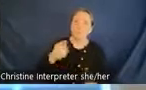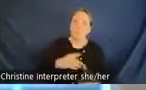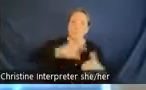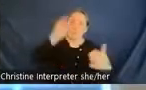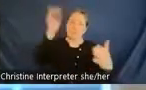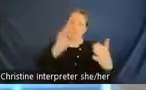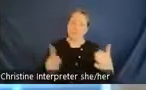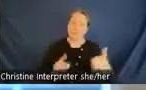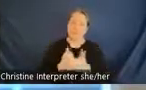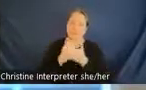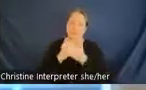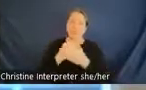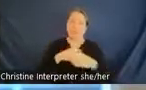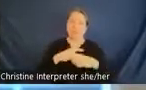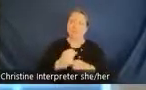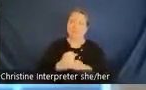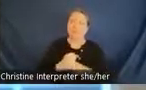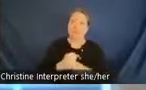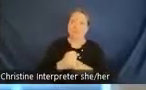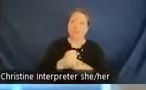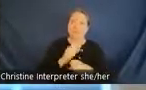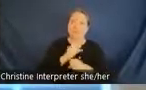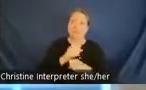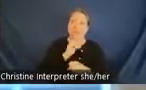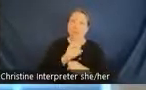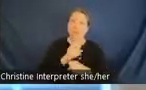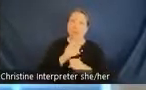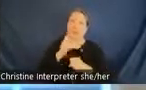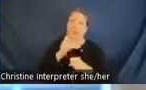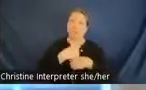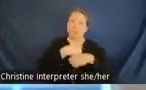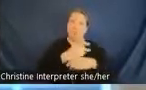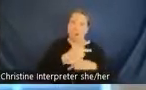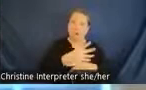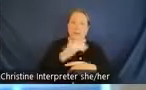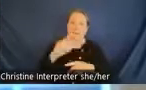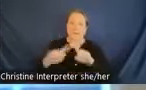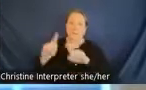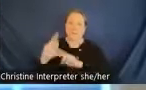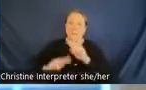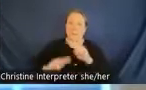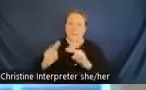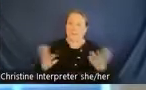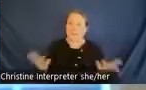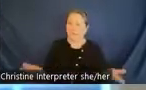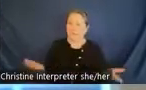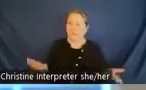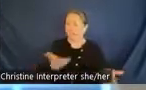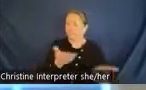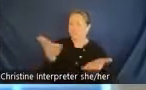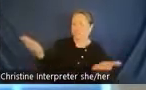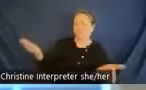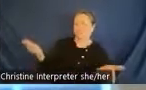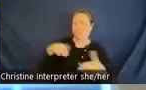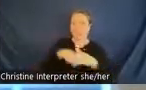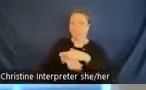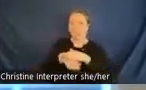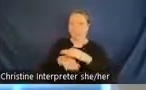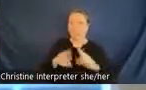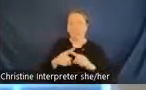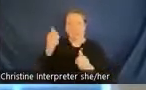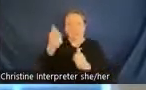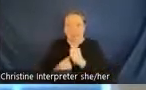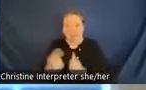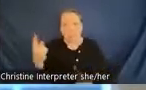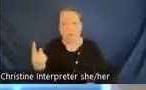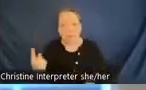that products and different buildings are able to be accessed by virtually